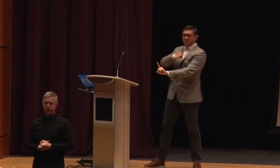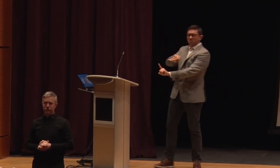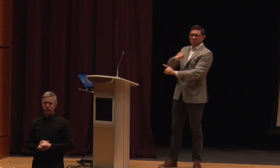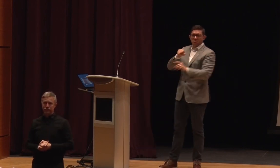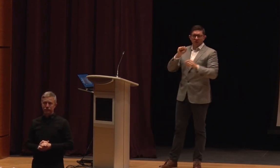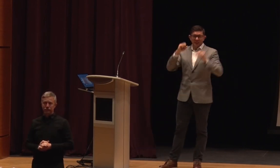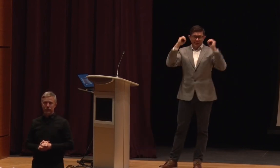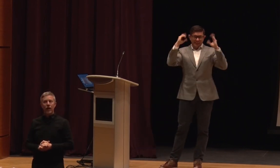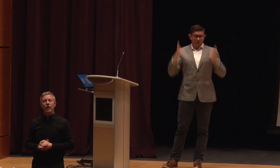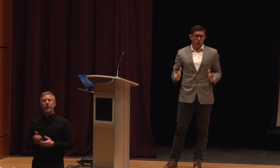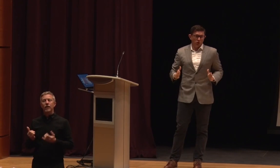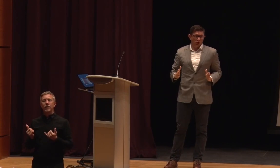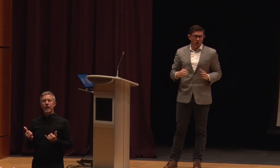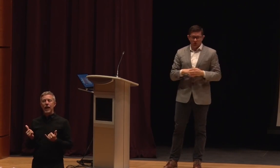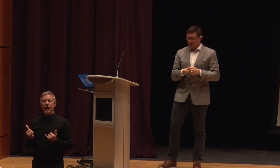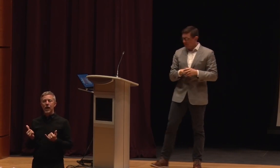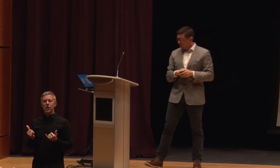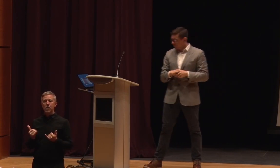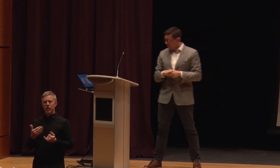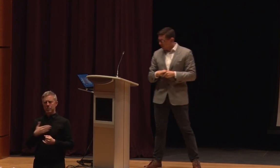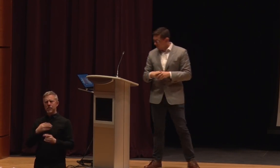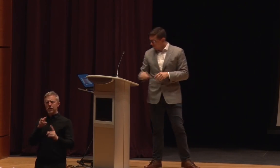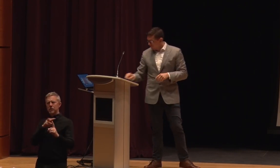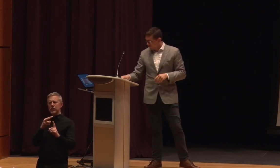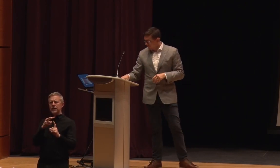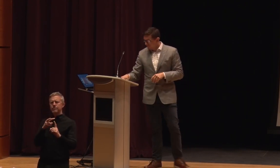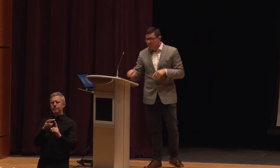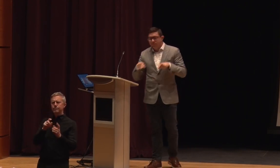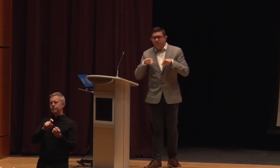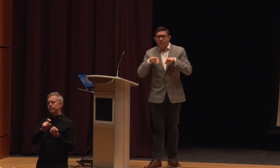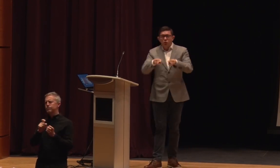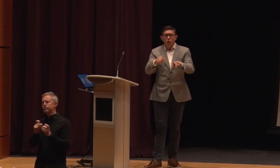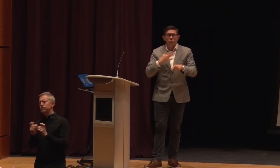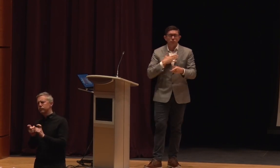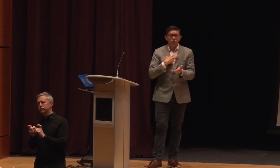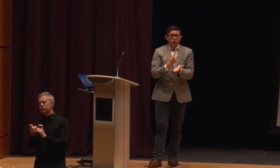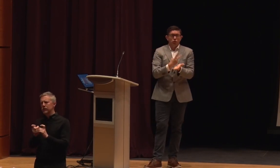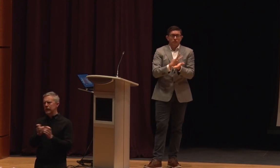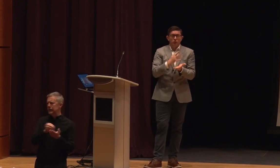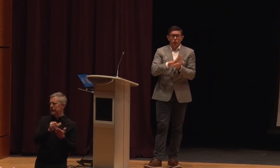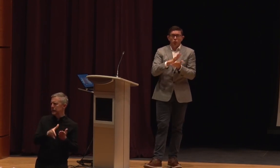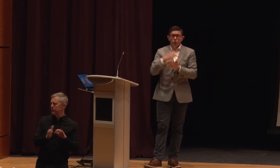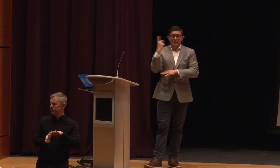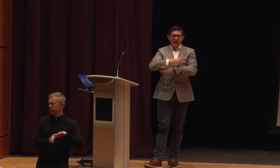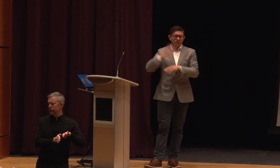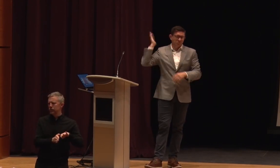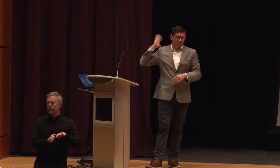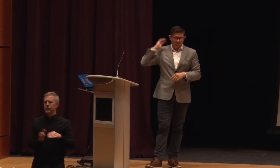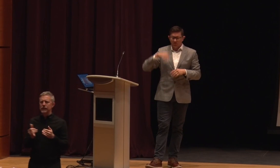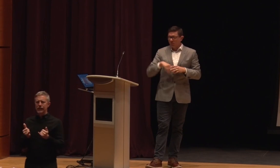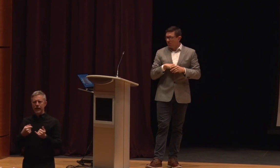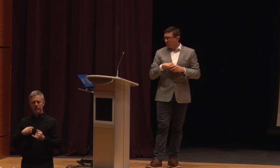And now I'm going to shift perspectives from being a student and talk about my experience as a professor.